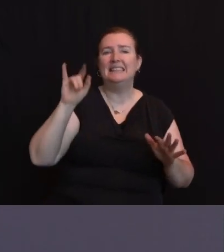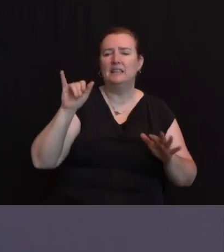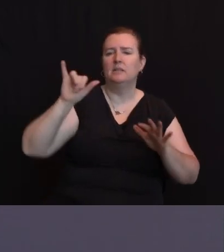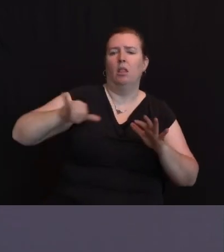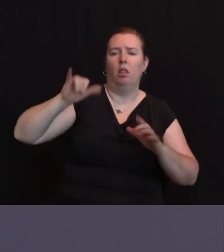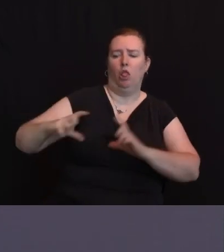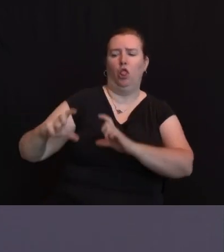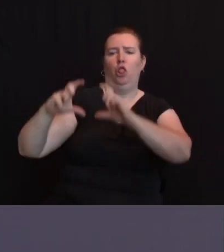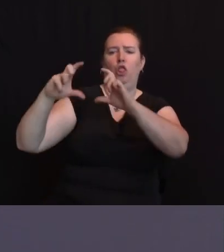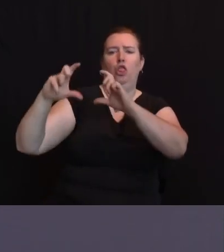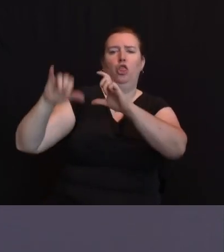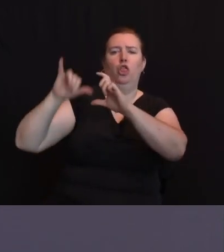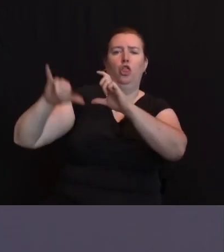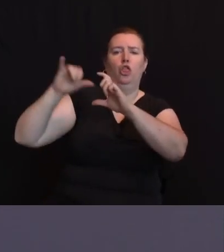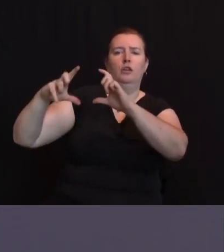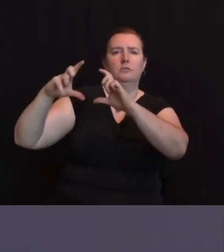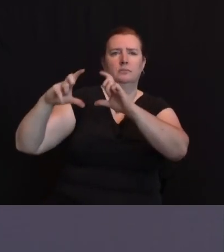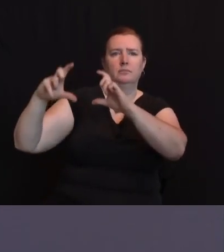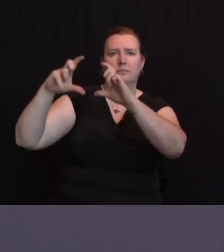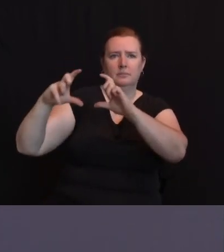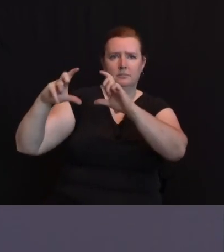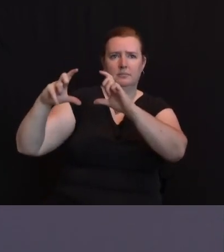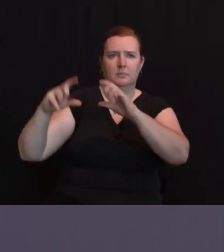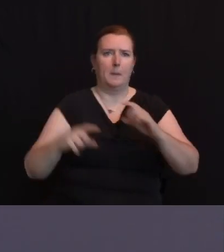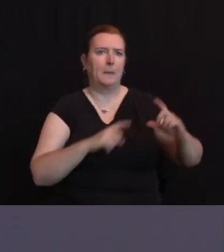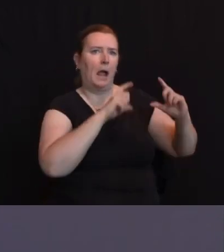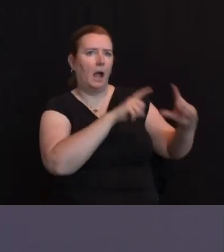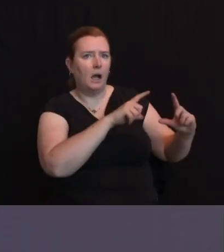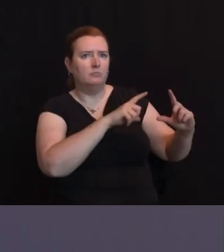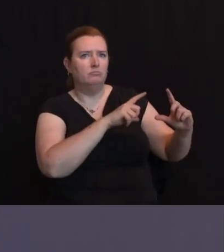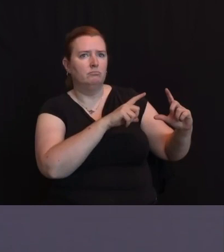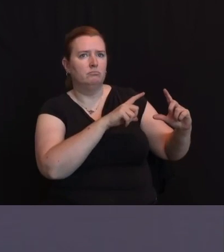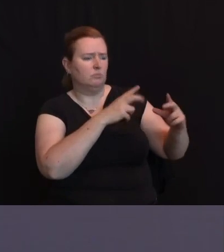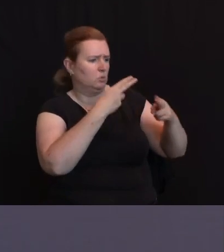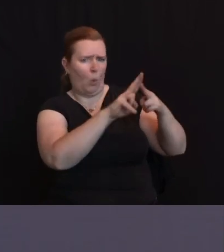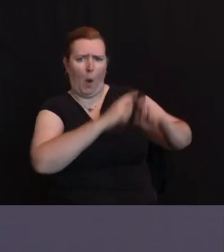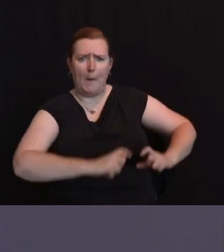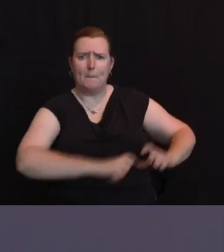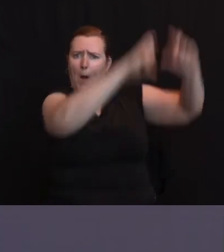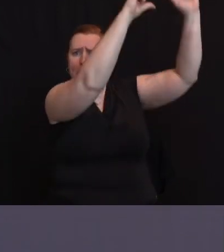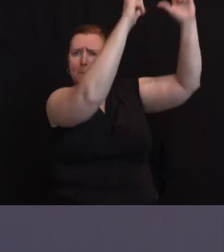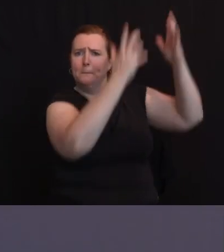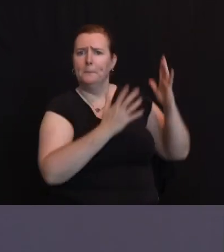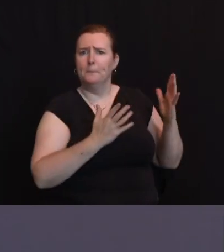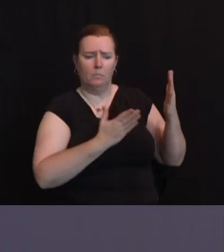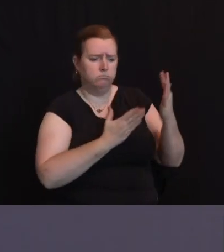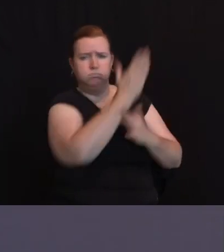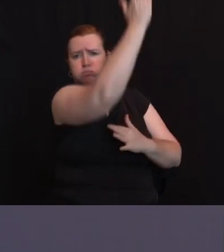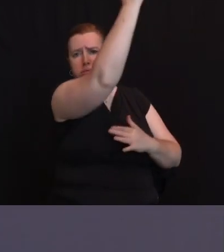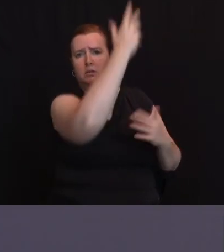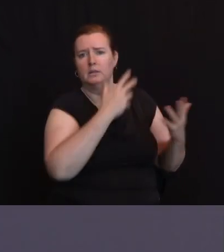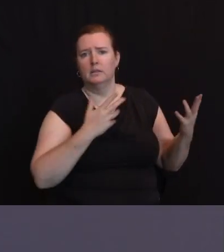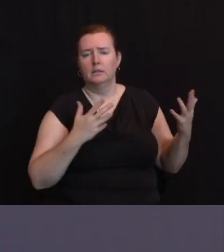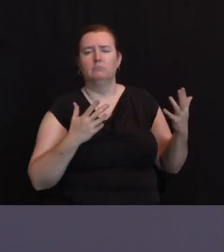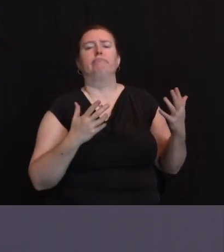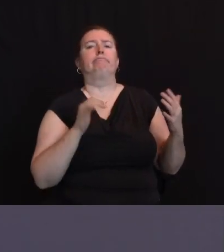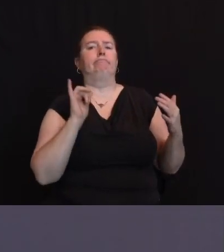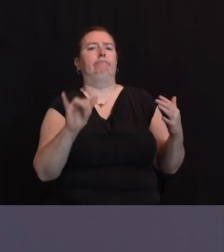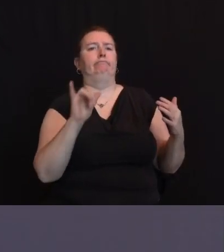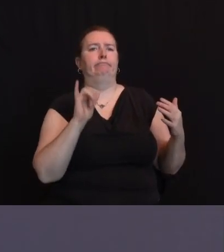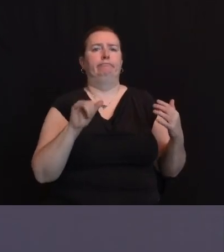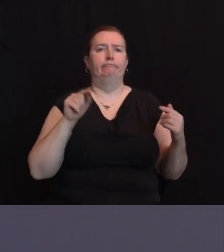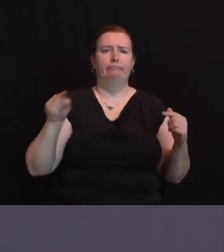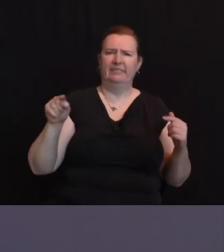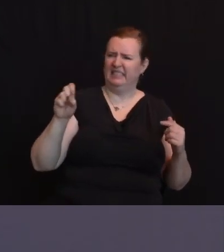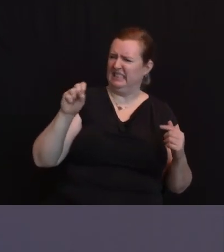at the absolute utter destruction of flooding and home destruction and other destruction coming out of Sandy